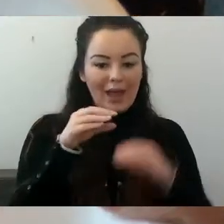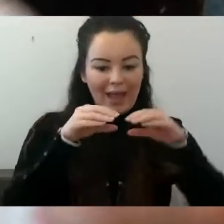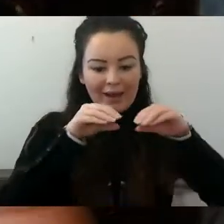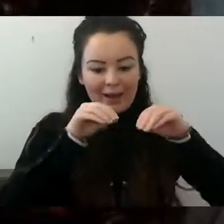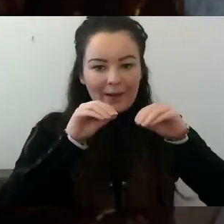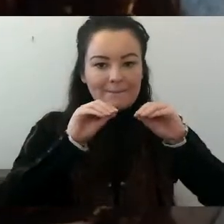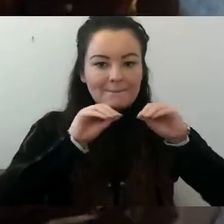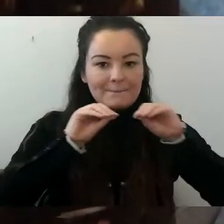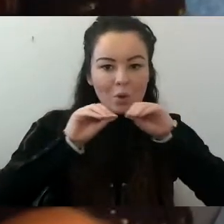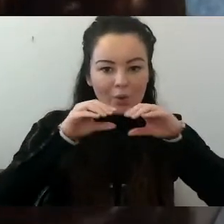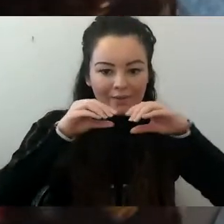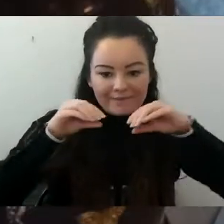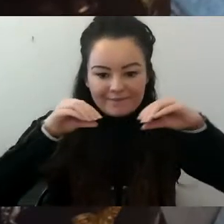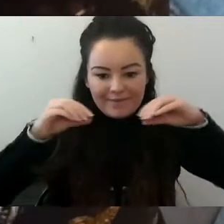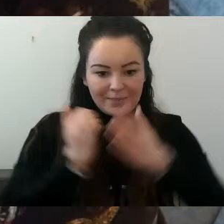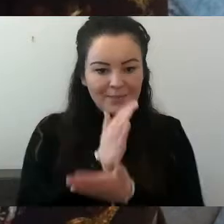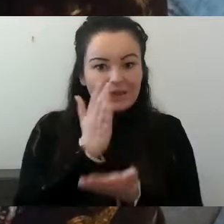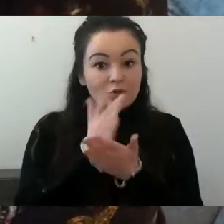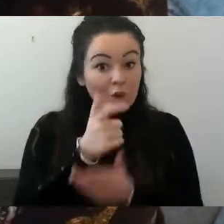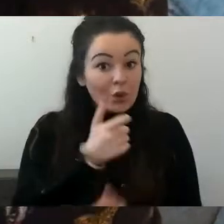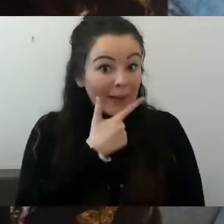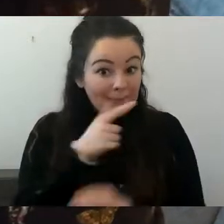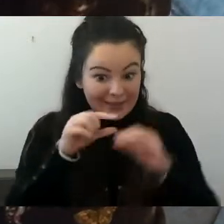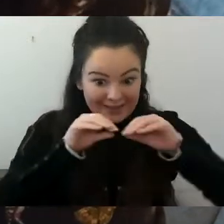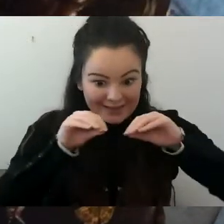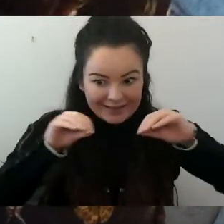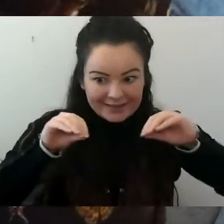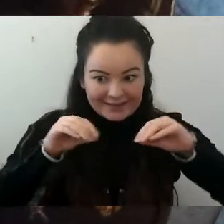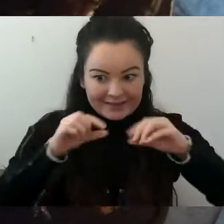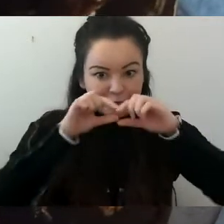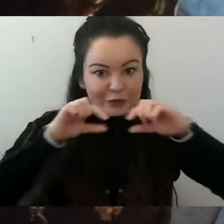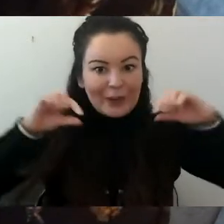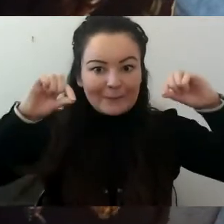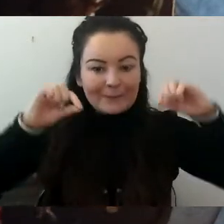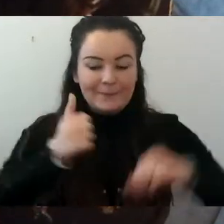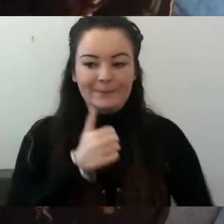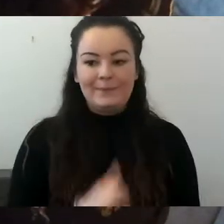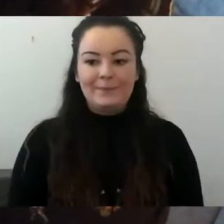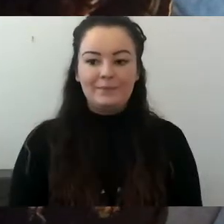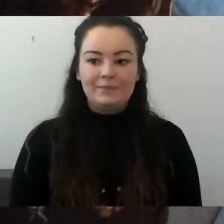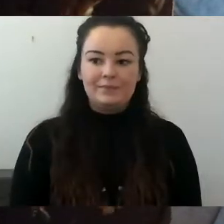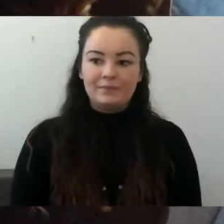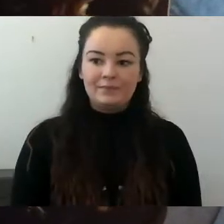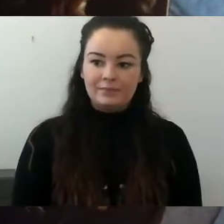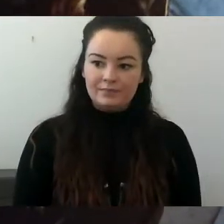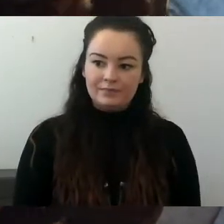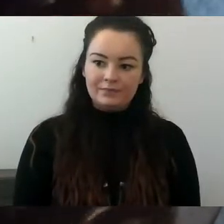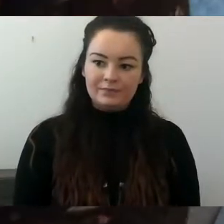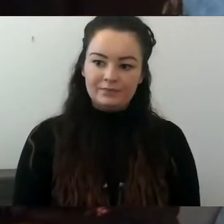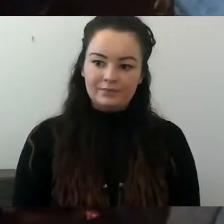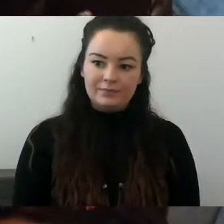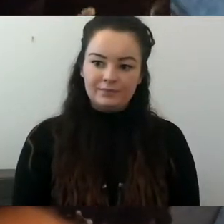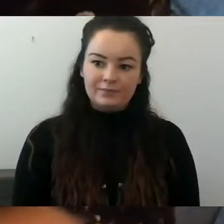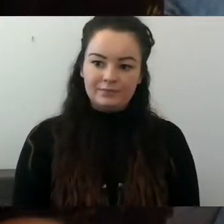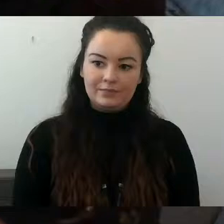And you can just arrange with your hands as you please, just to get the shape that you want.